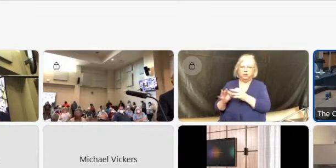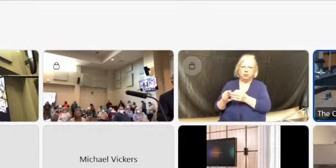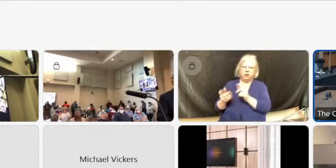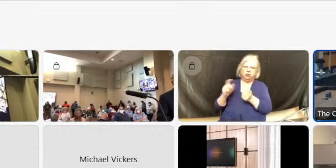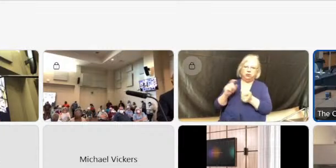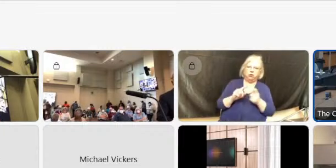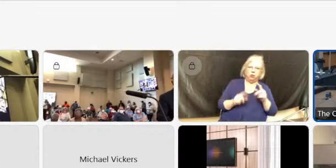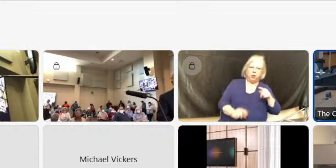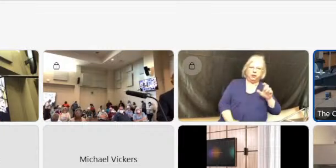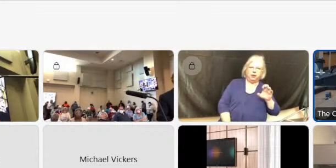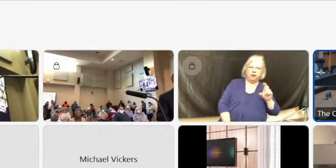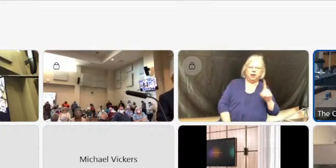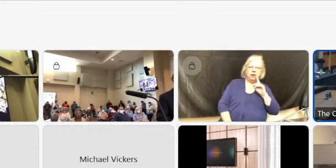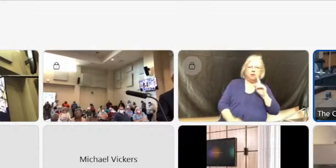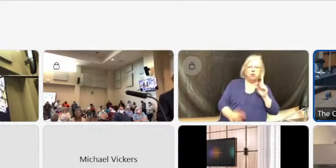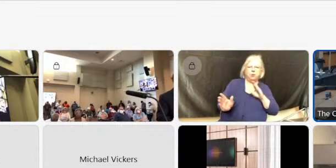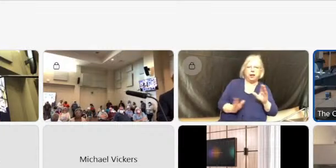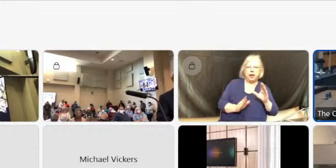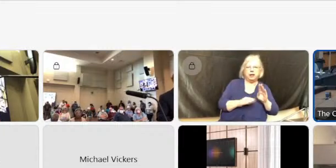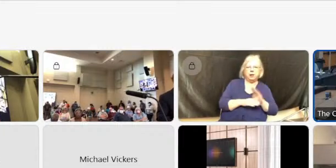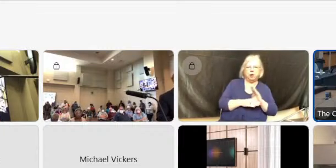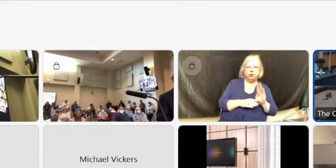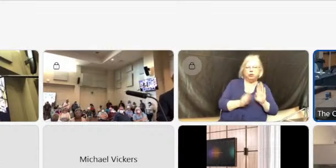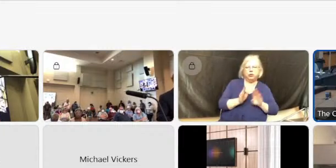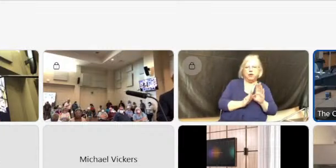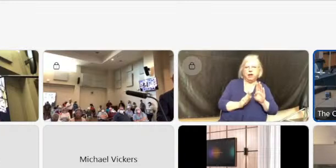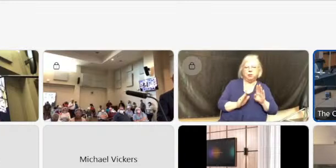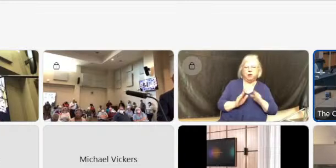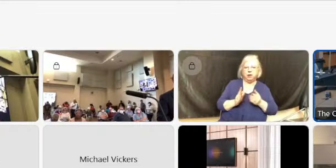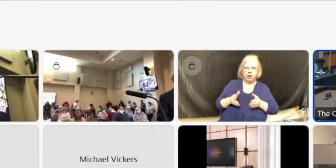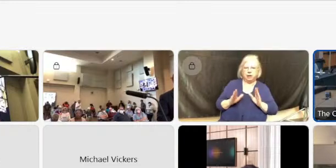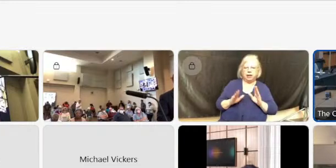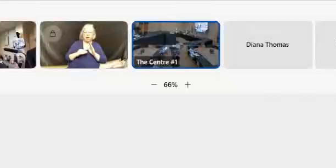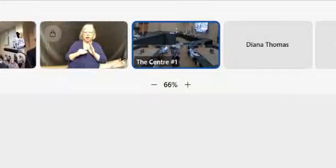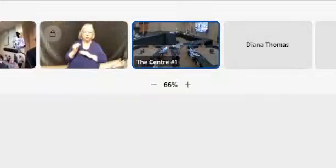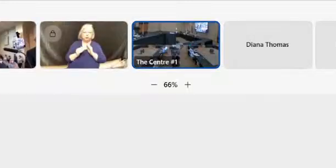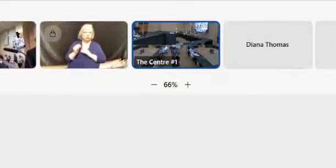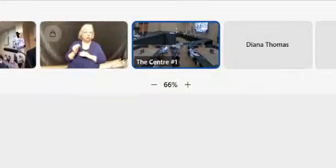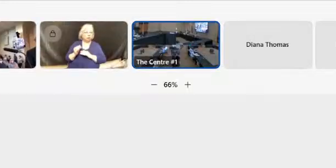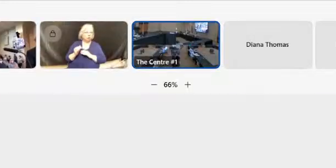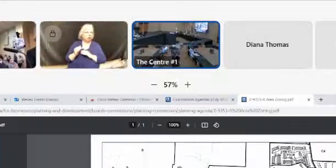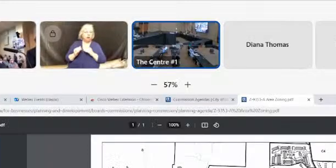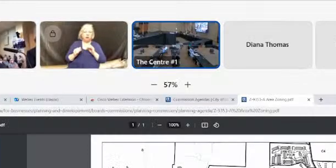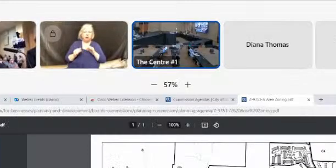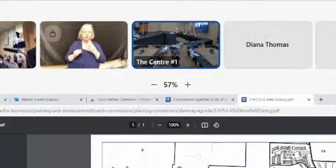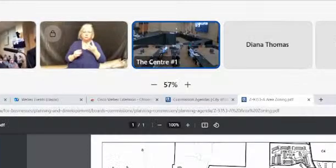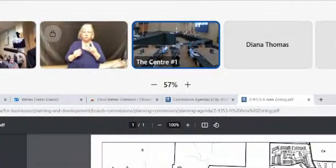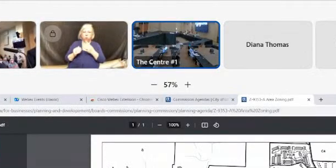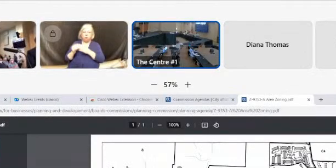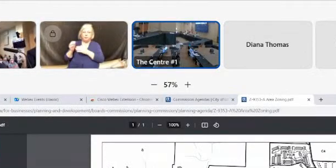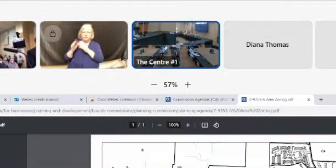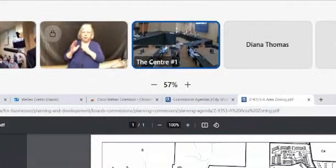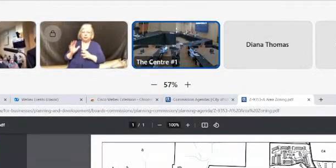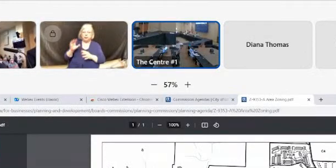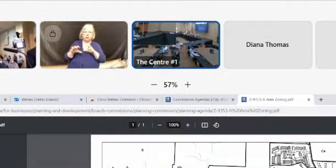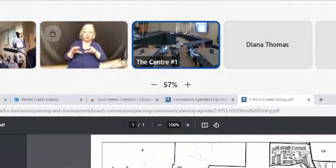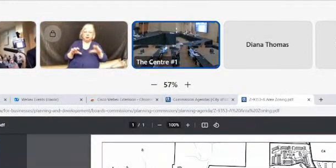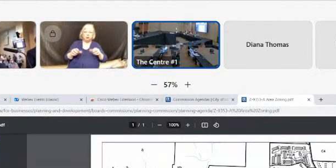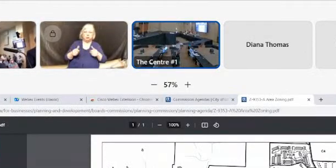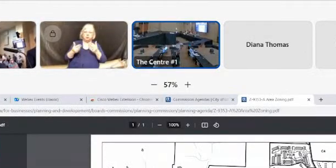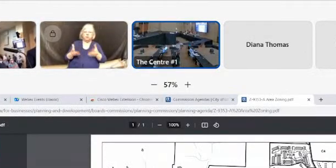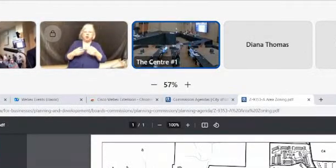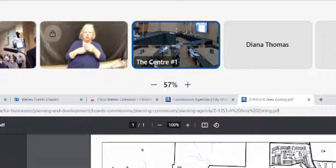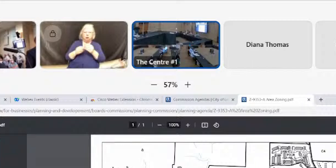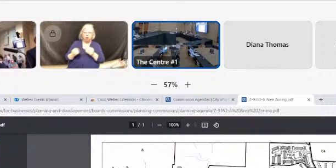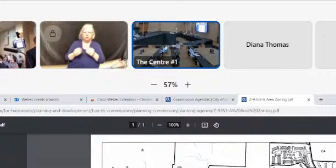PCD Planned Commercial Development to allow for the construction of 4 buildings that would provide office, warehouse,